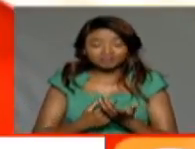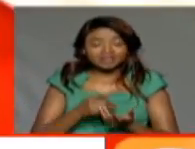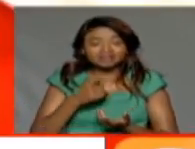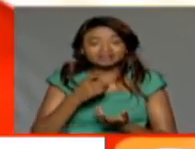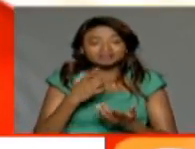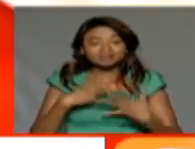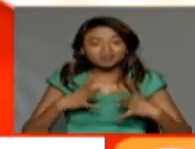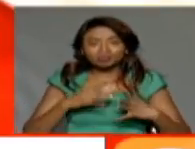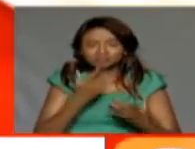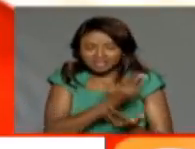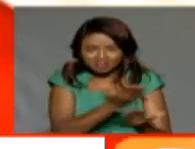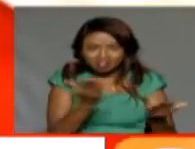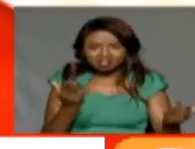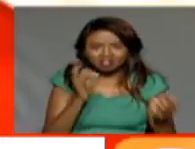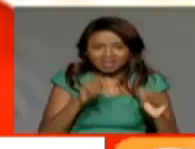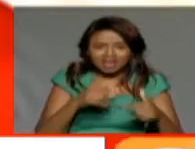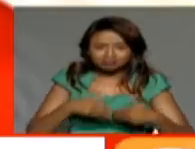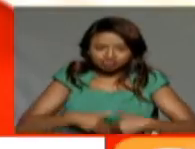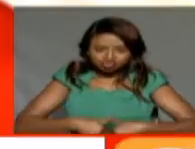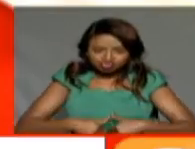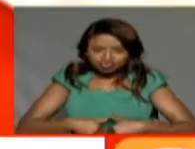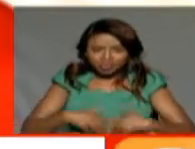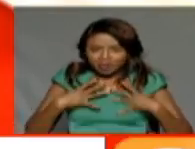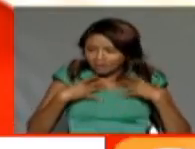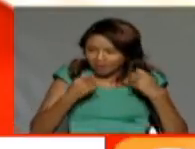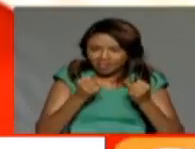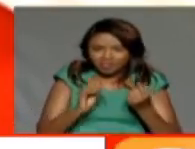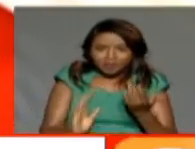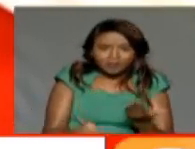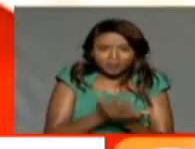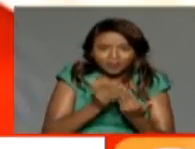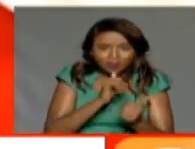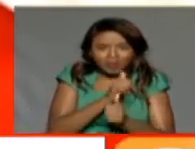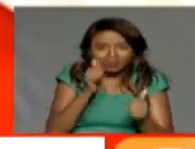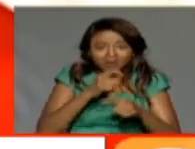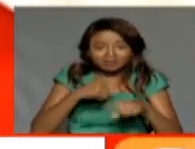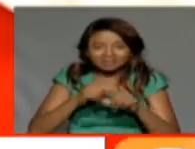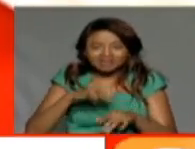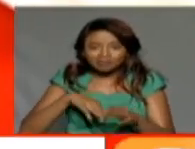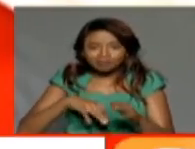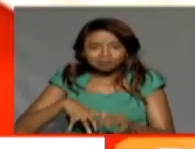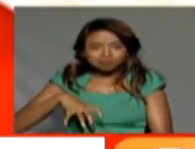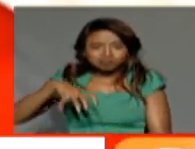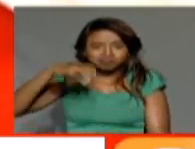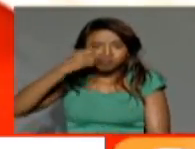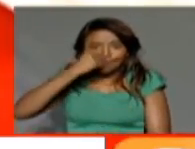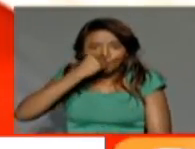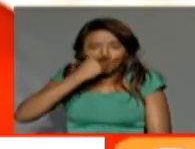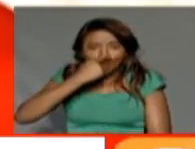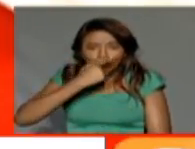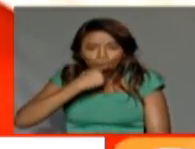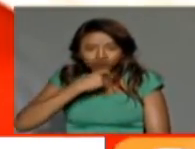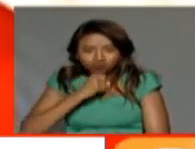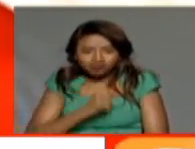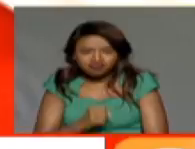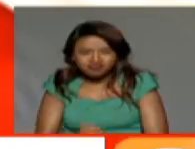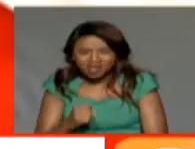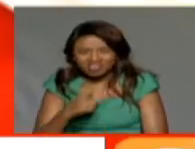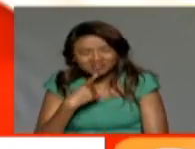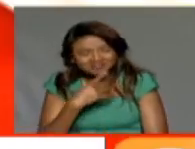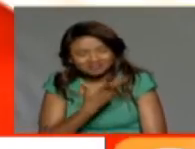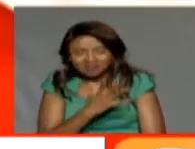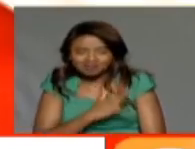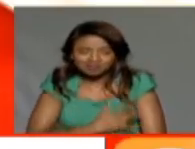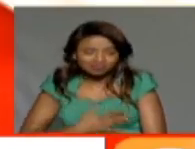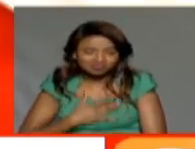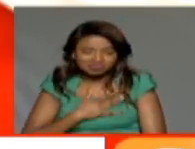when you're young and healthy, and then when you get to a certain age, they tell you you become a very high risk. And in a way, they tell you, forget about